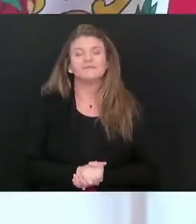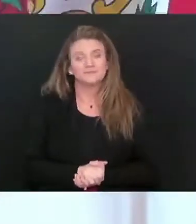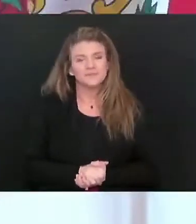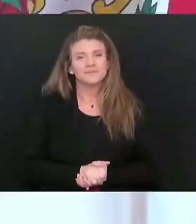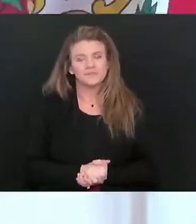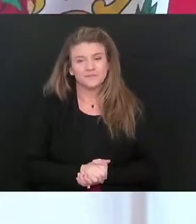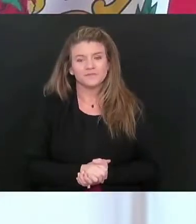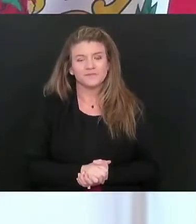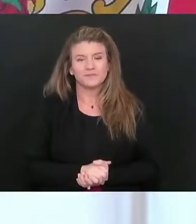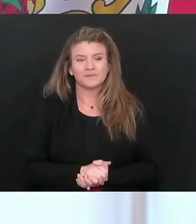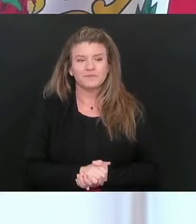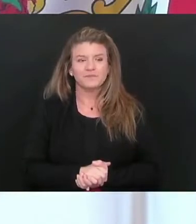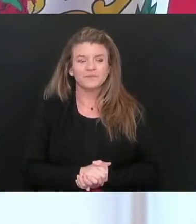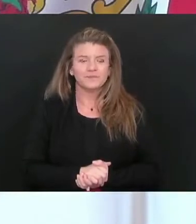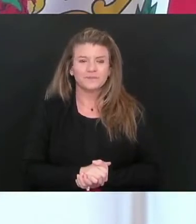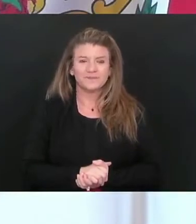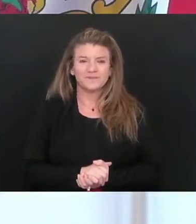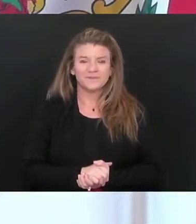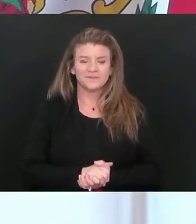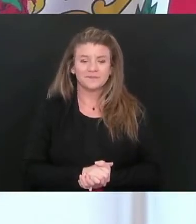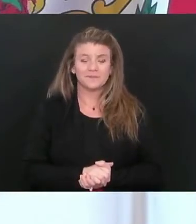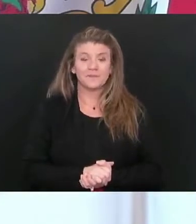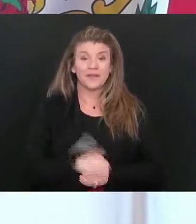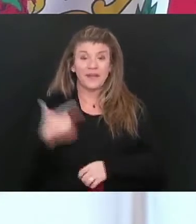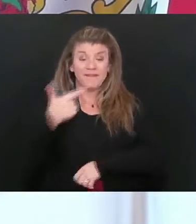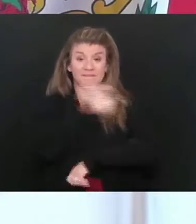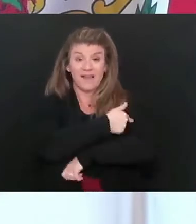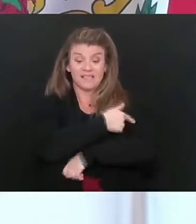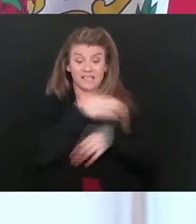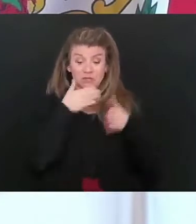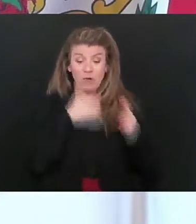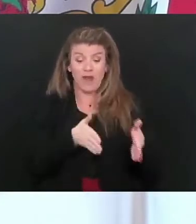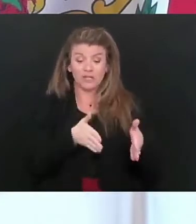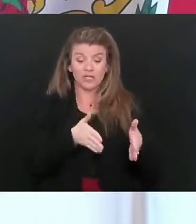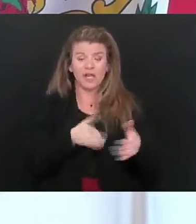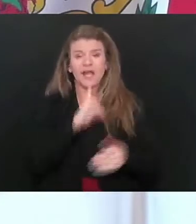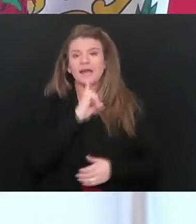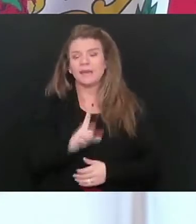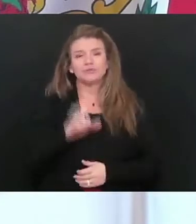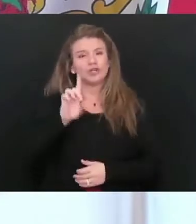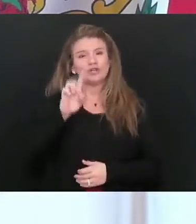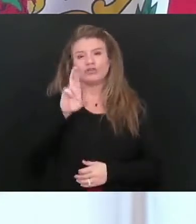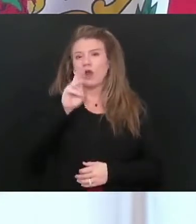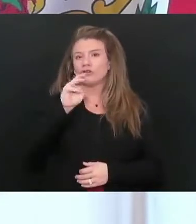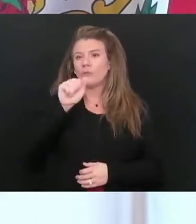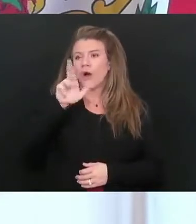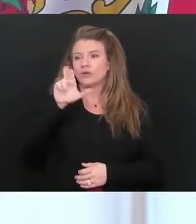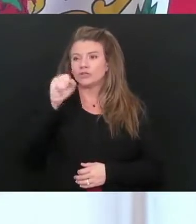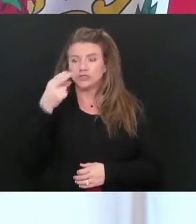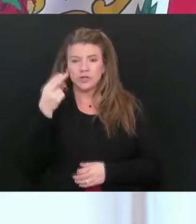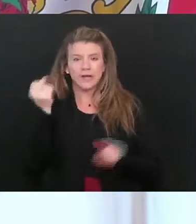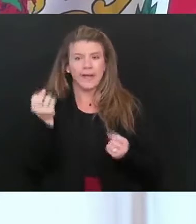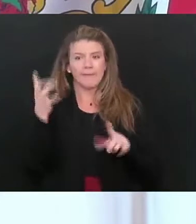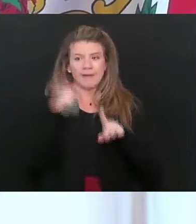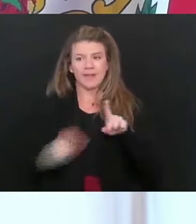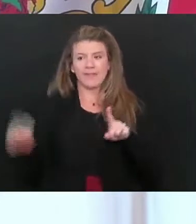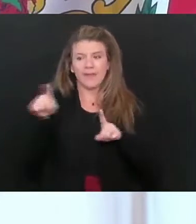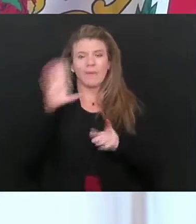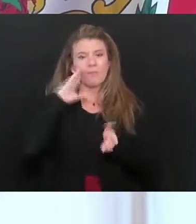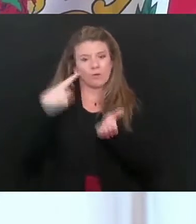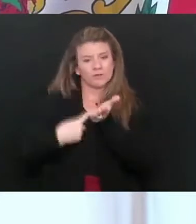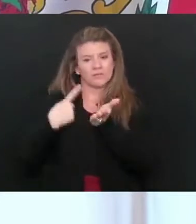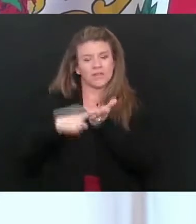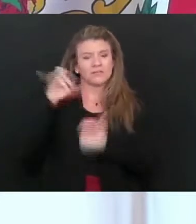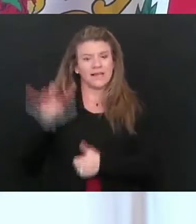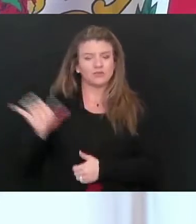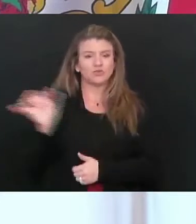Okay, from the standpoint of a vaccine strategy, and I'm sure Dr. Marsh and many others will talk to us about